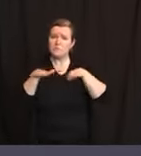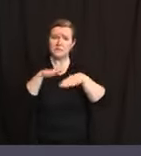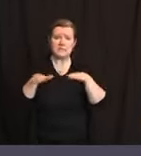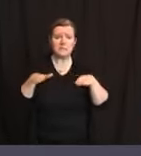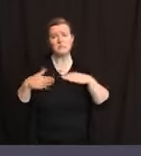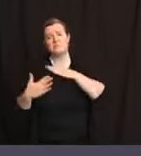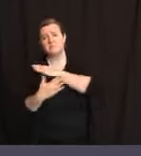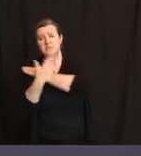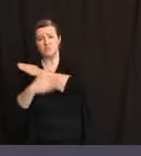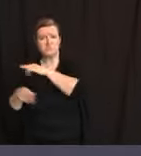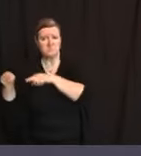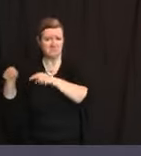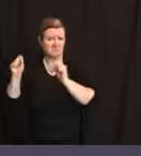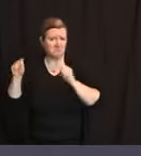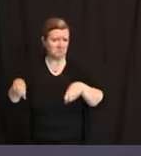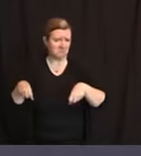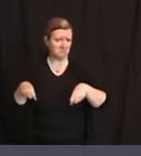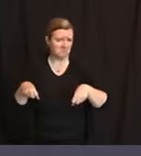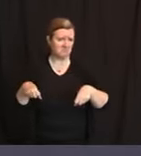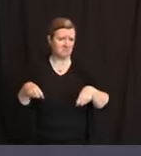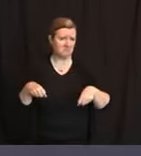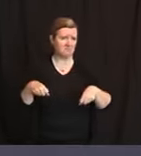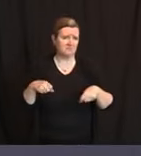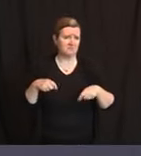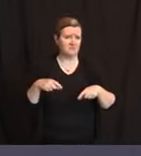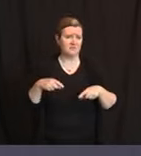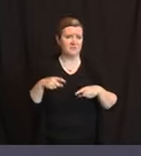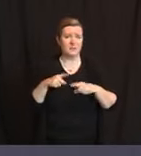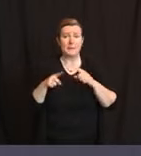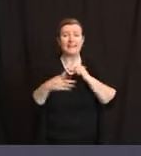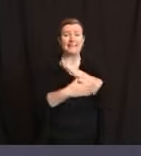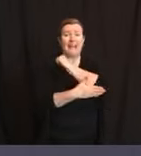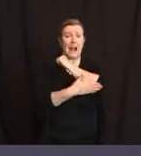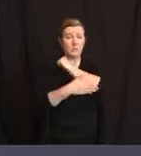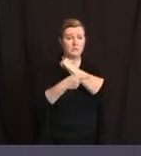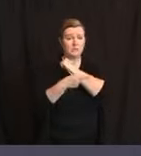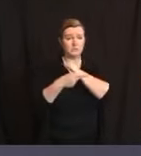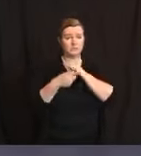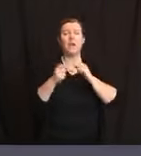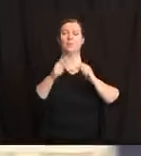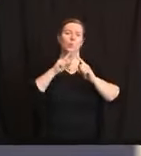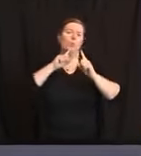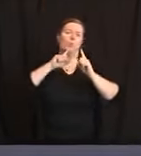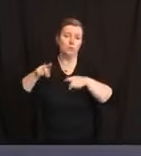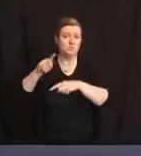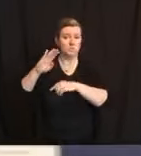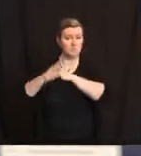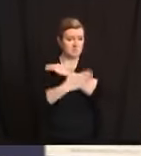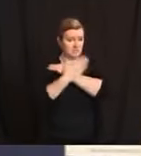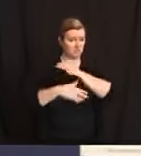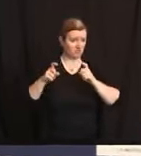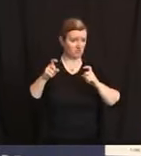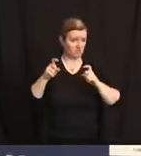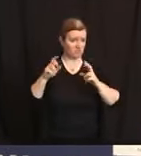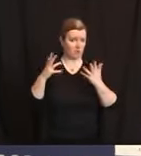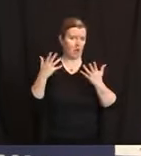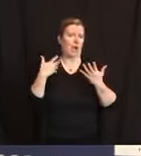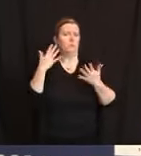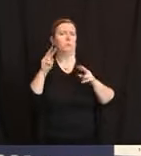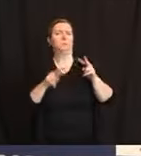county theoretically could say no to swimming, but at the moment we know of none. Is that? I think we'd have to review what they're doing because there are rights to access the